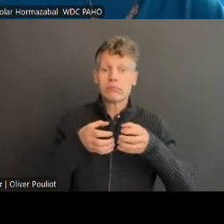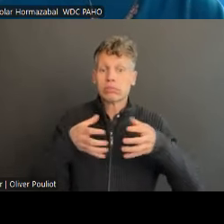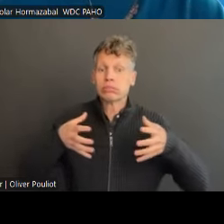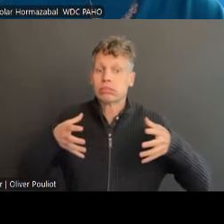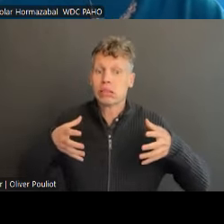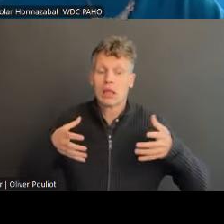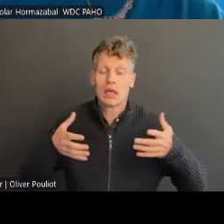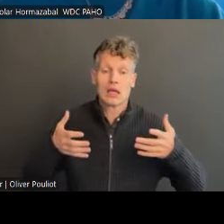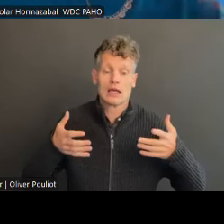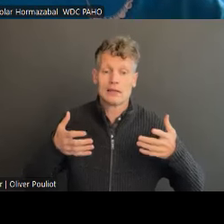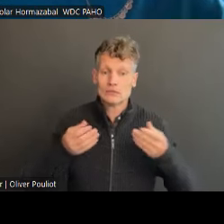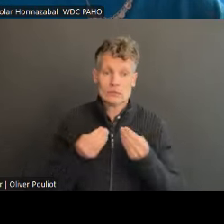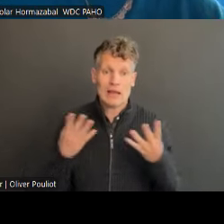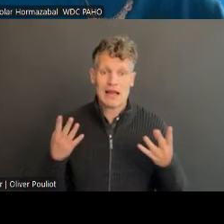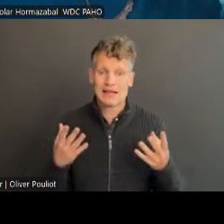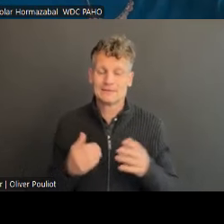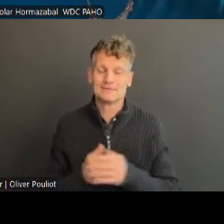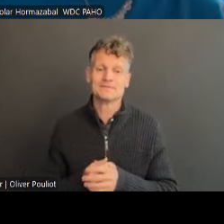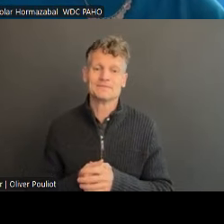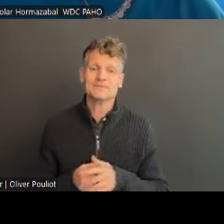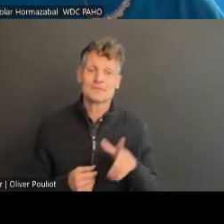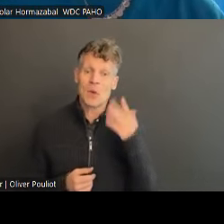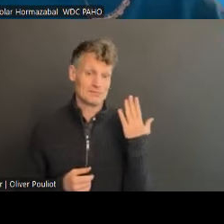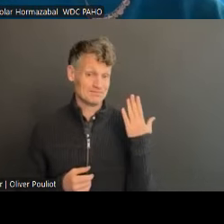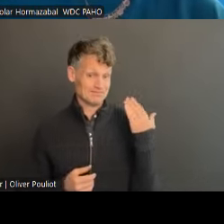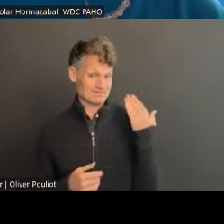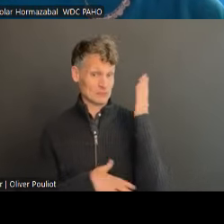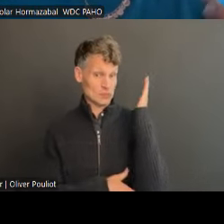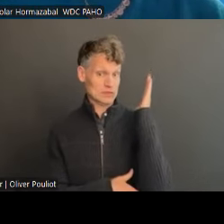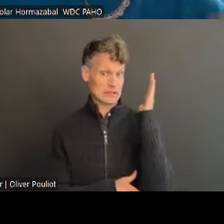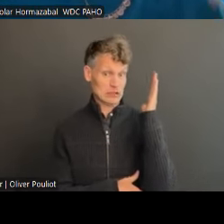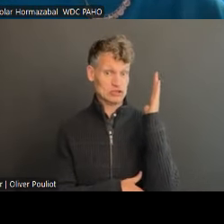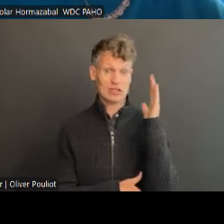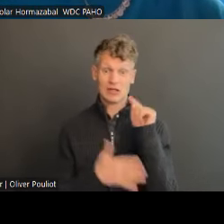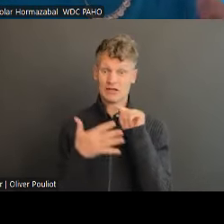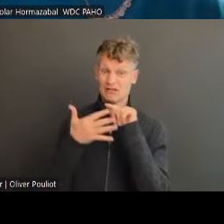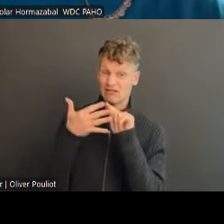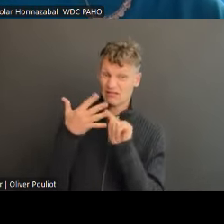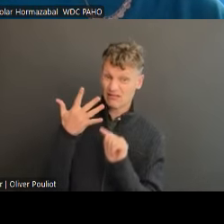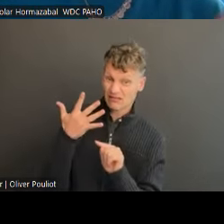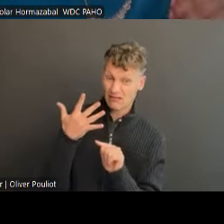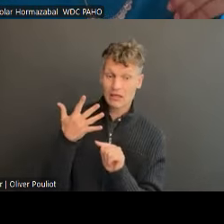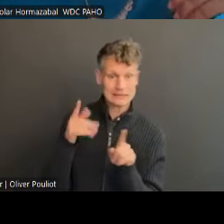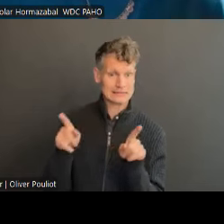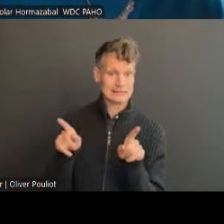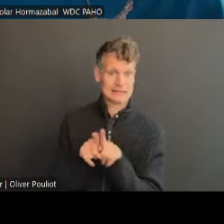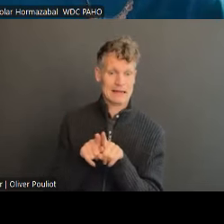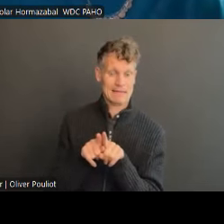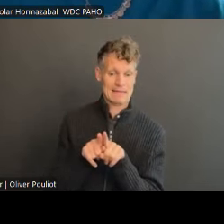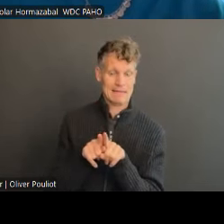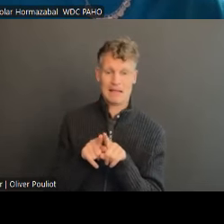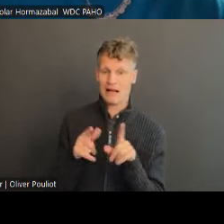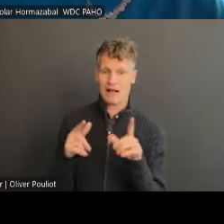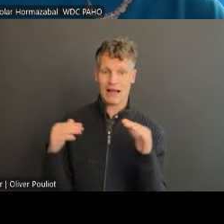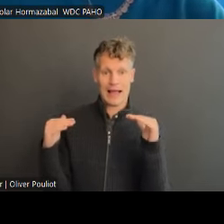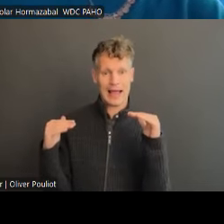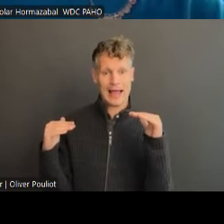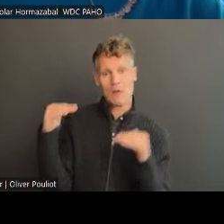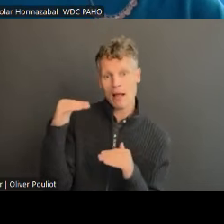things that were presented in the prior presentation. And that intersect with issues of inequality in terms of